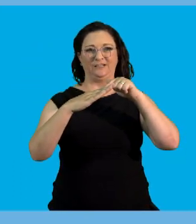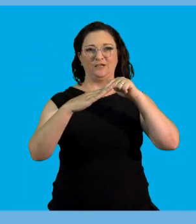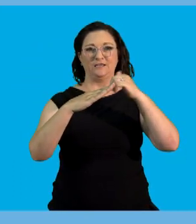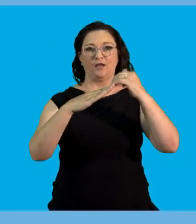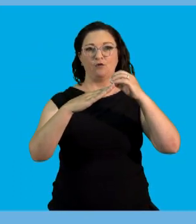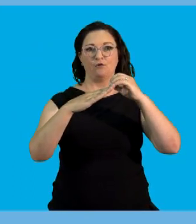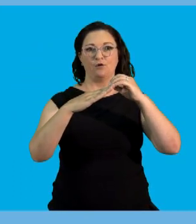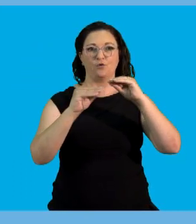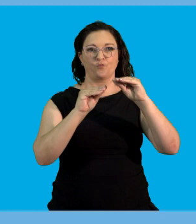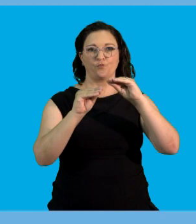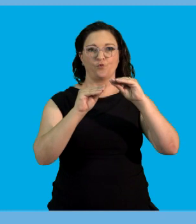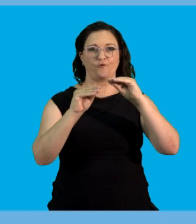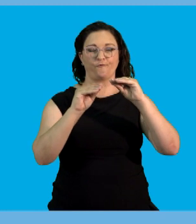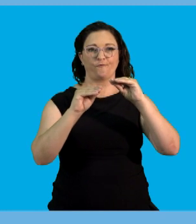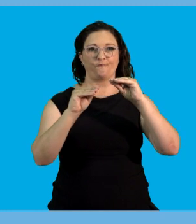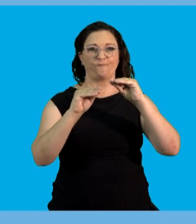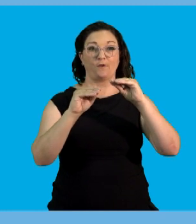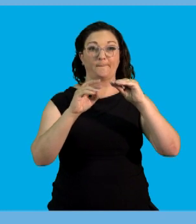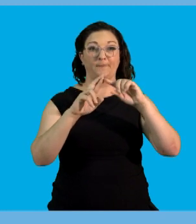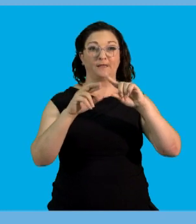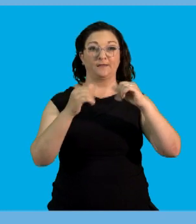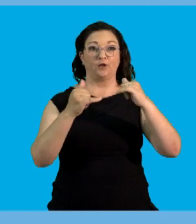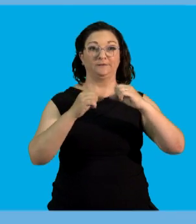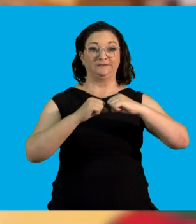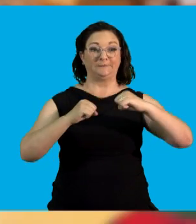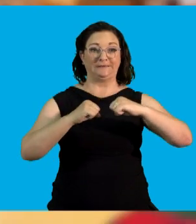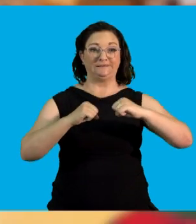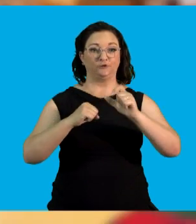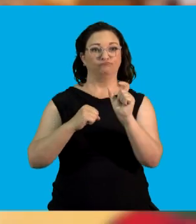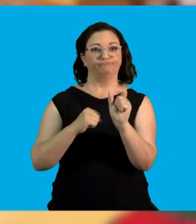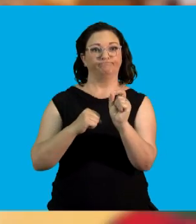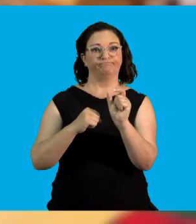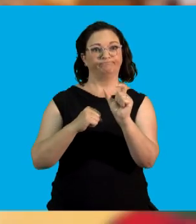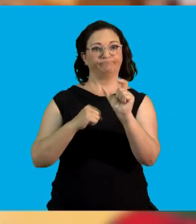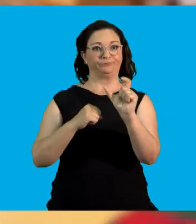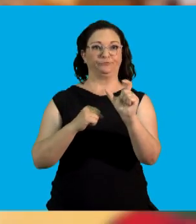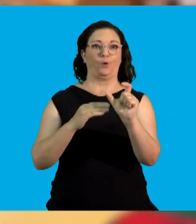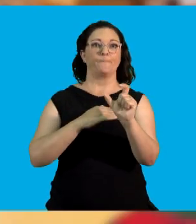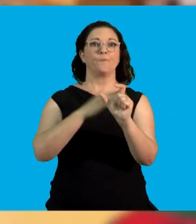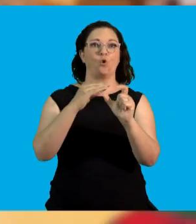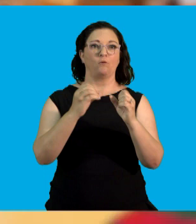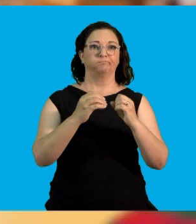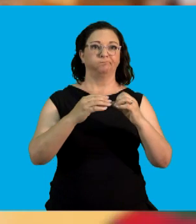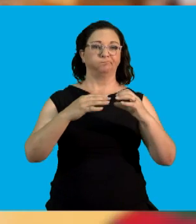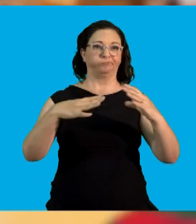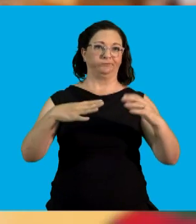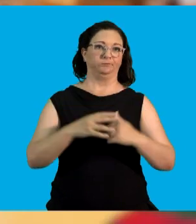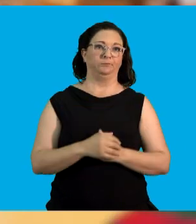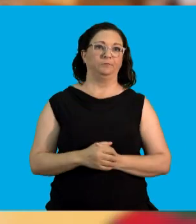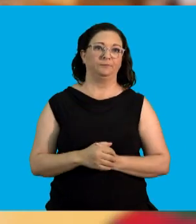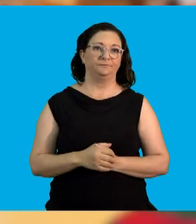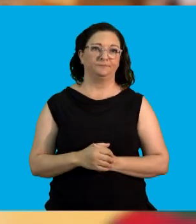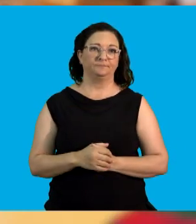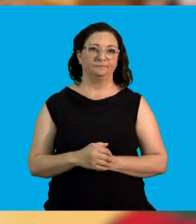particles making up that roof, they are going to increase. Remember, when they increase, the spaces between the particles, it increases.